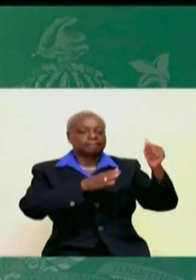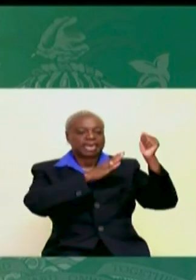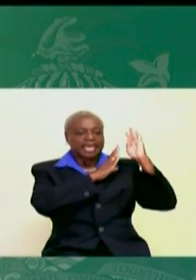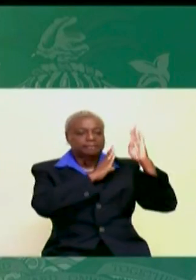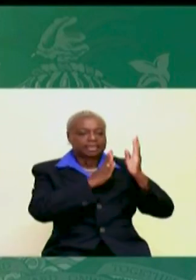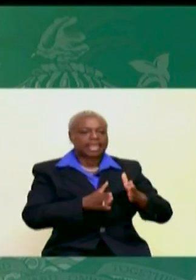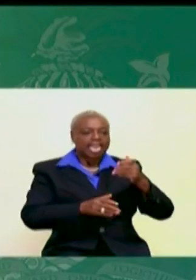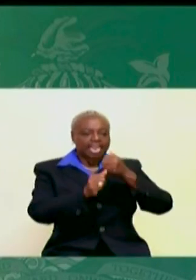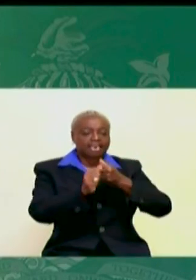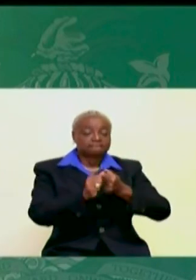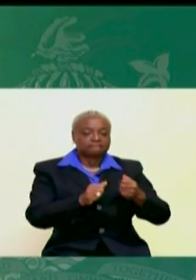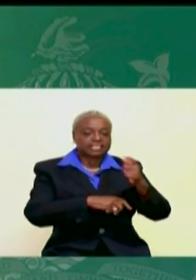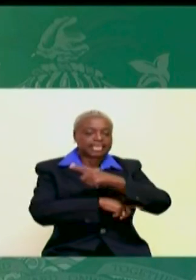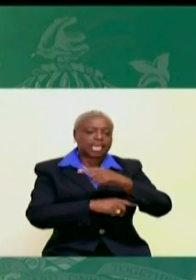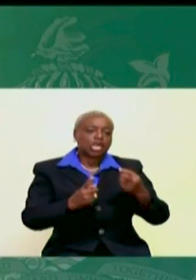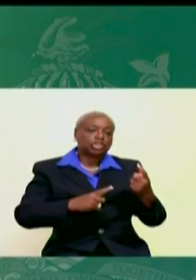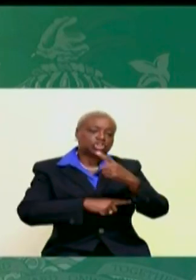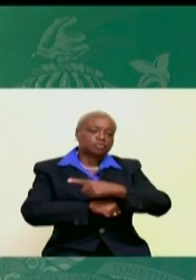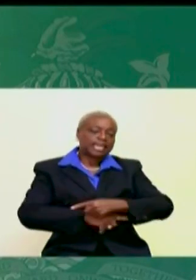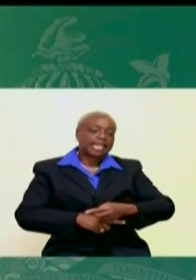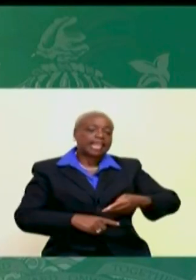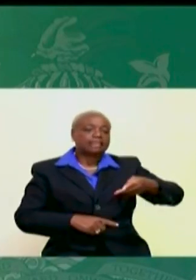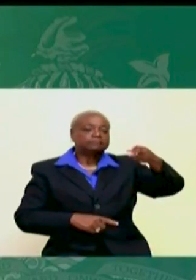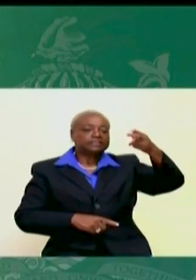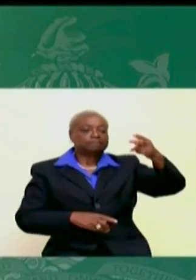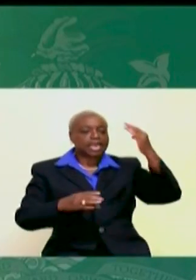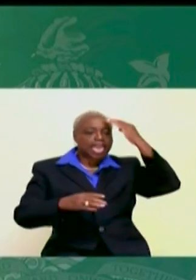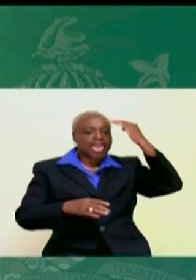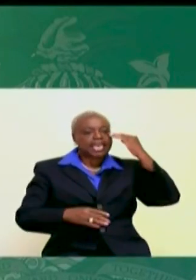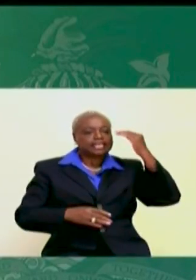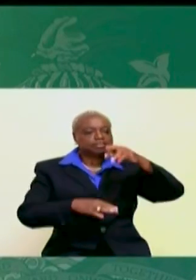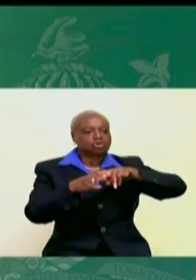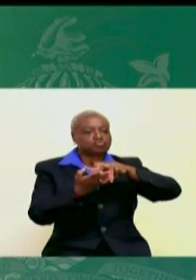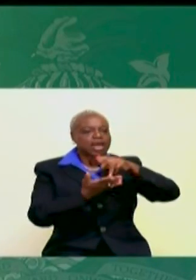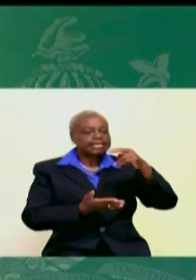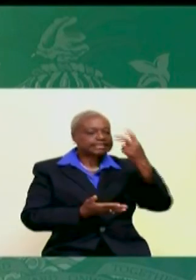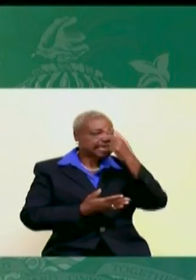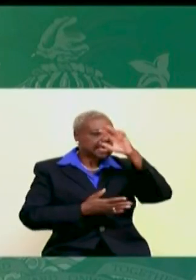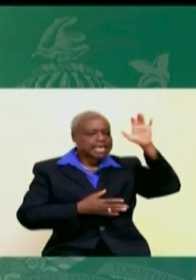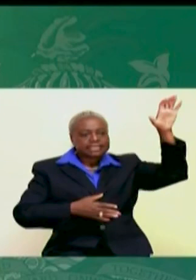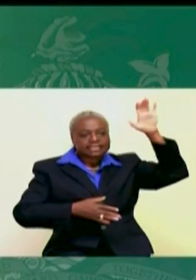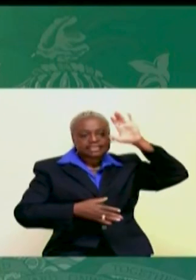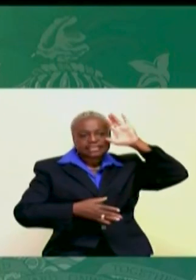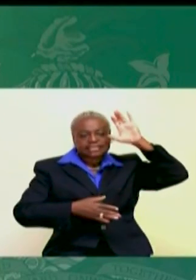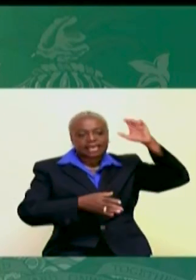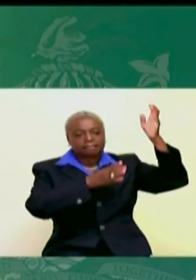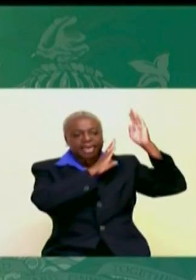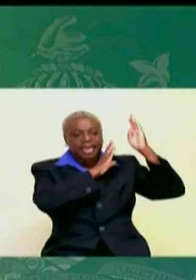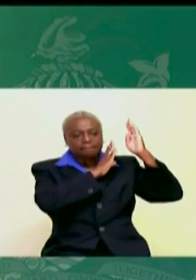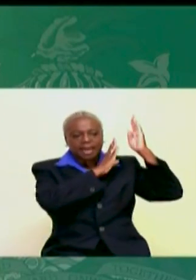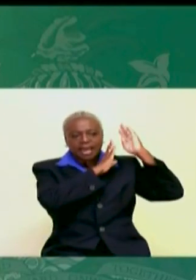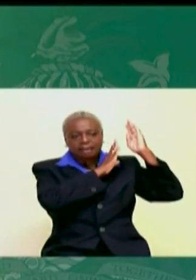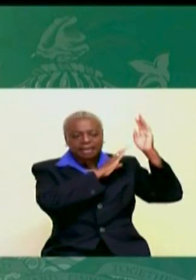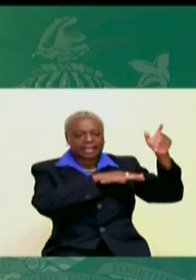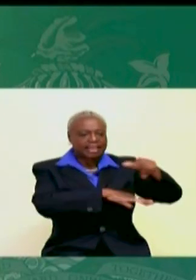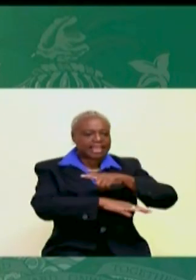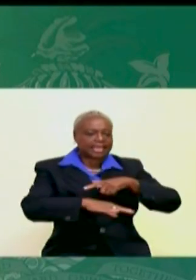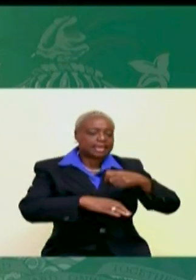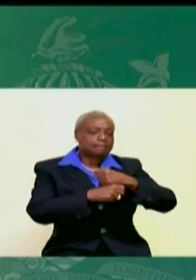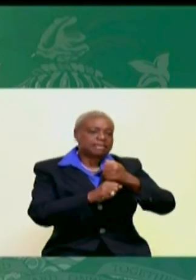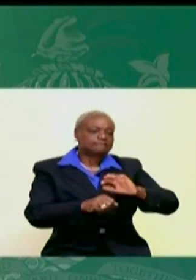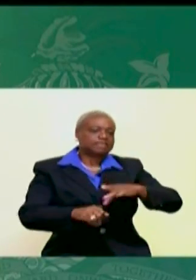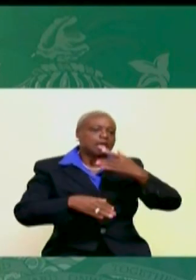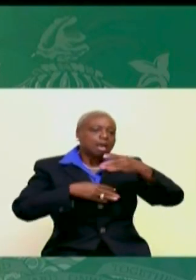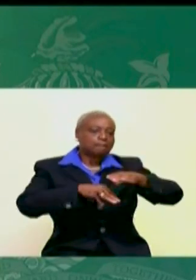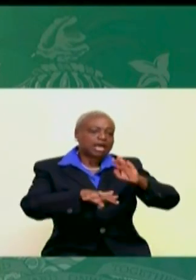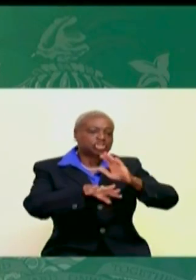Kali Cooper, to me, it lifts up your head to the rising sun, Bahama land, means to be proud to be a Bahamian and proud to be who we are. March